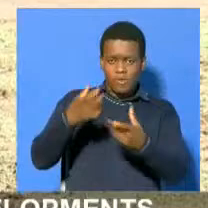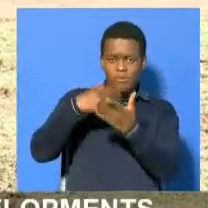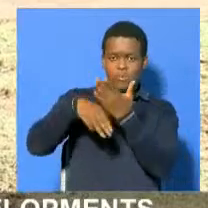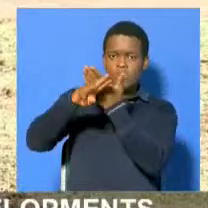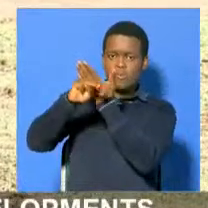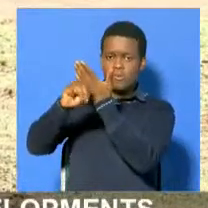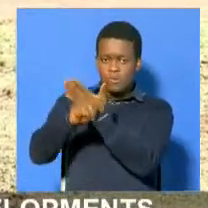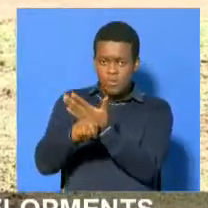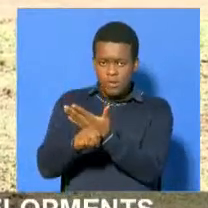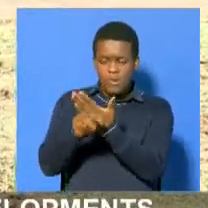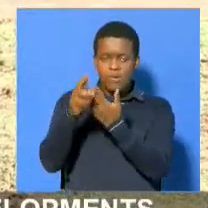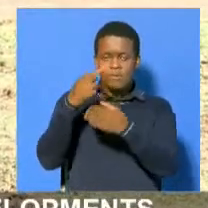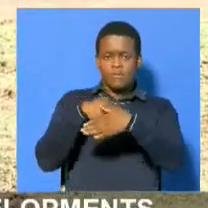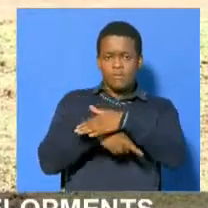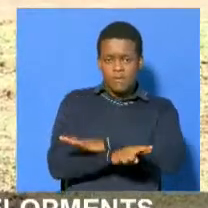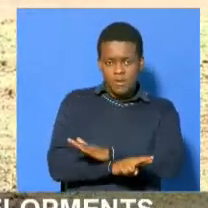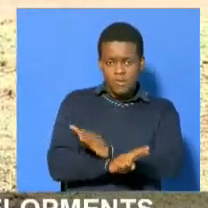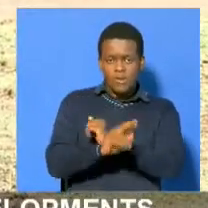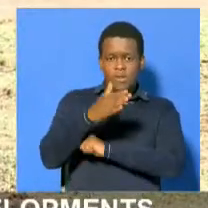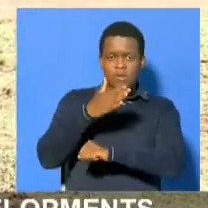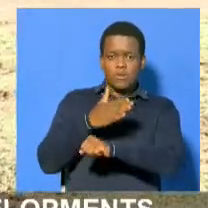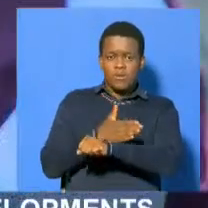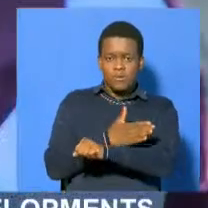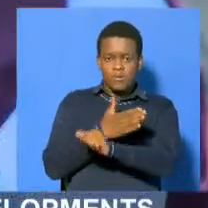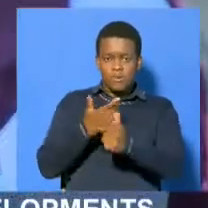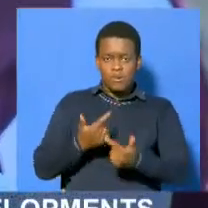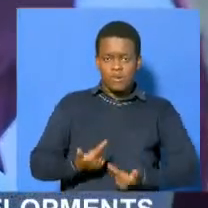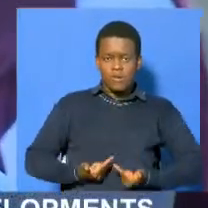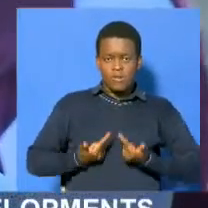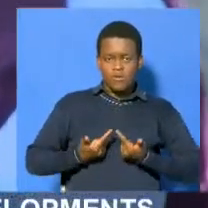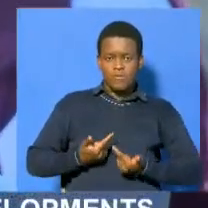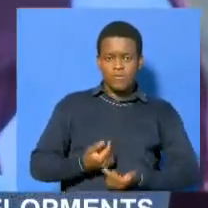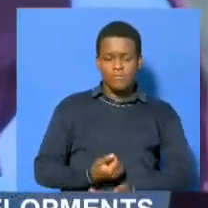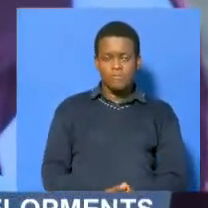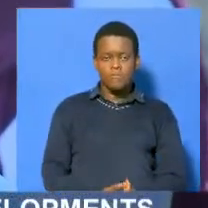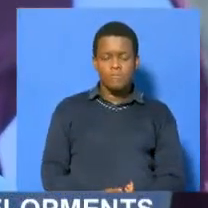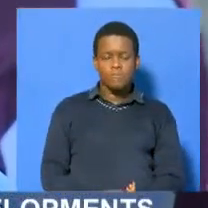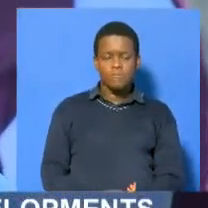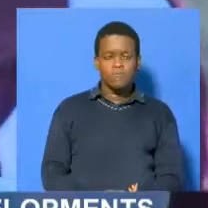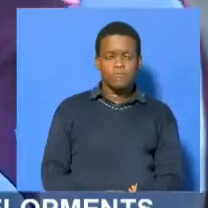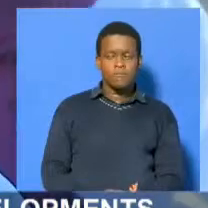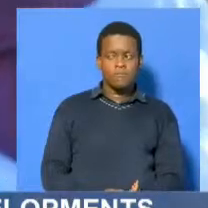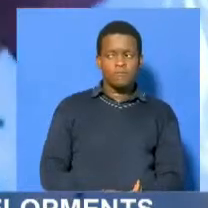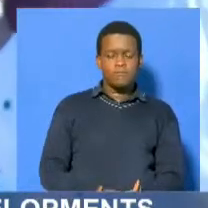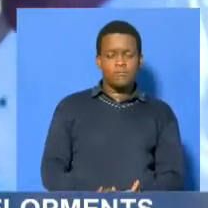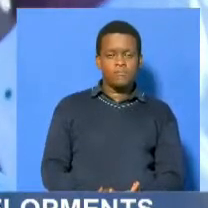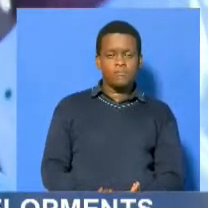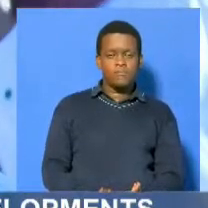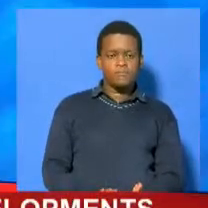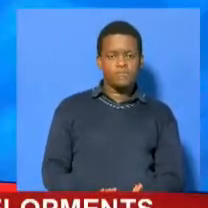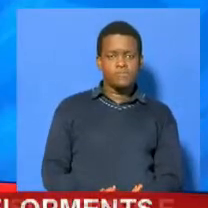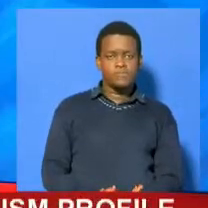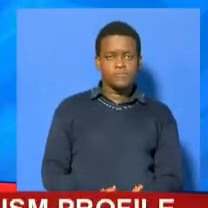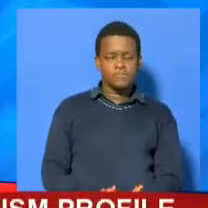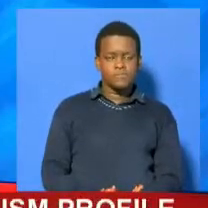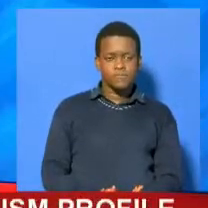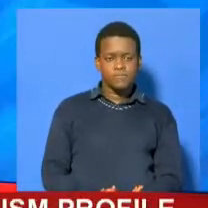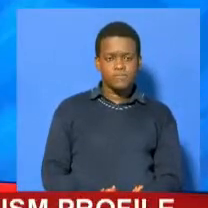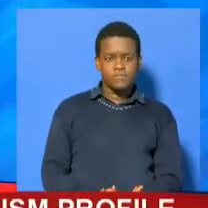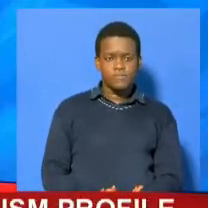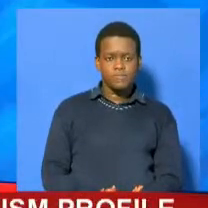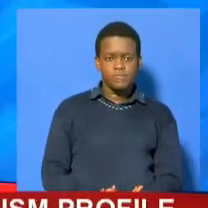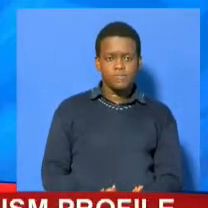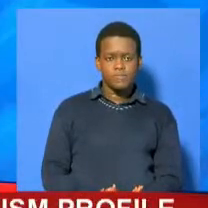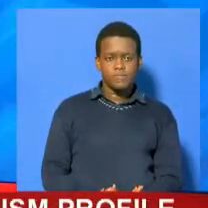initiatives designed to improve their lives. Kesegofetse Makwinja, BTV News, Mabule.